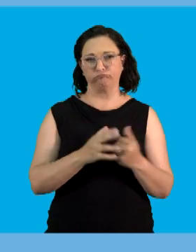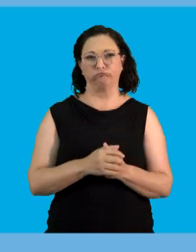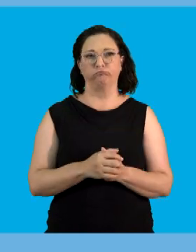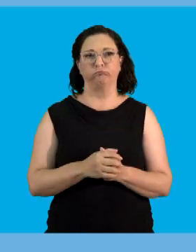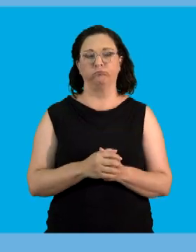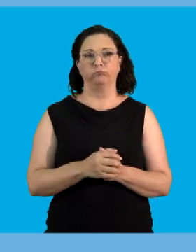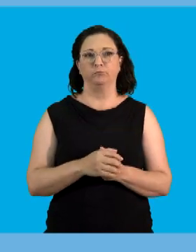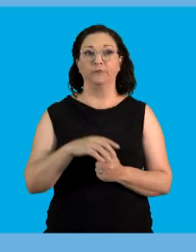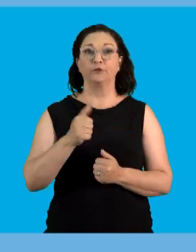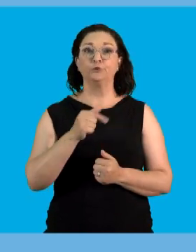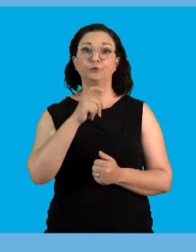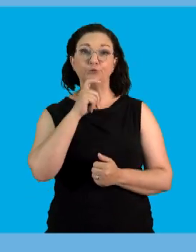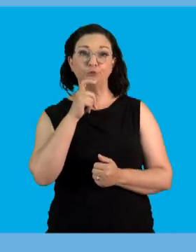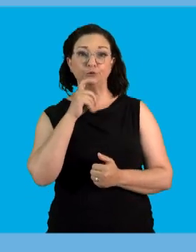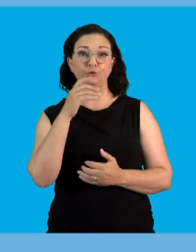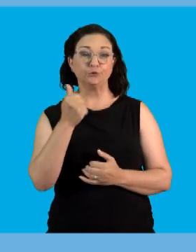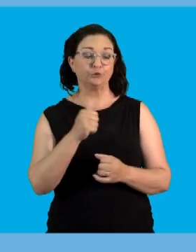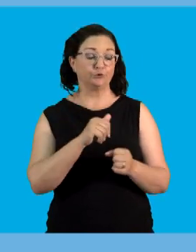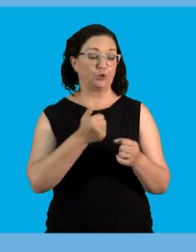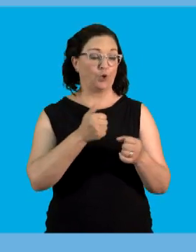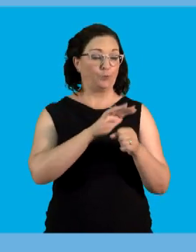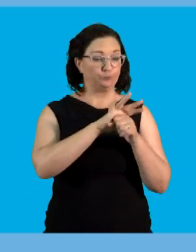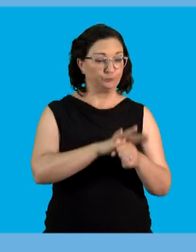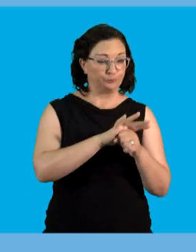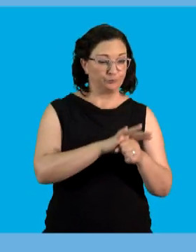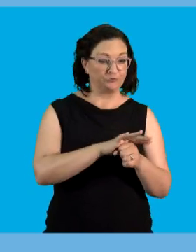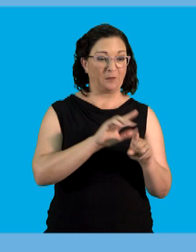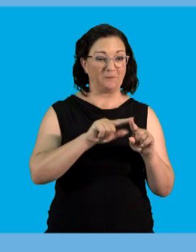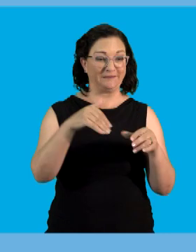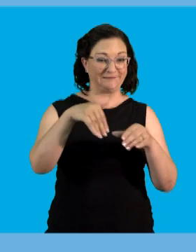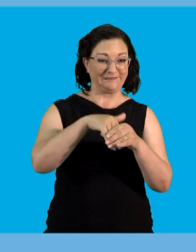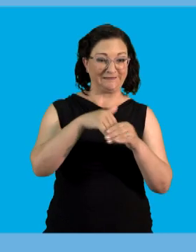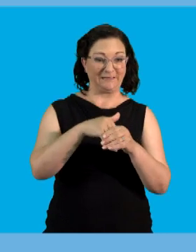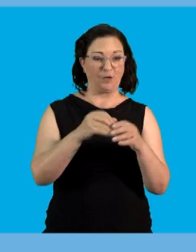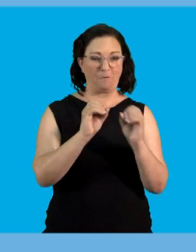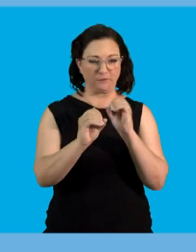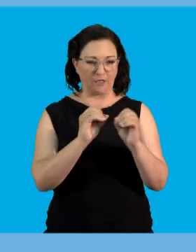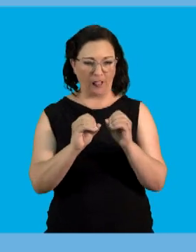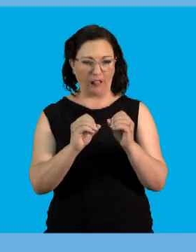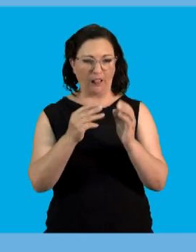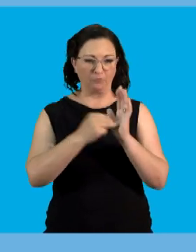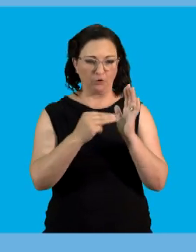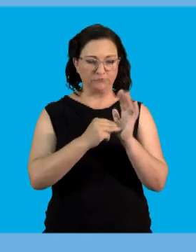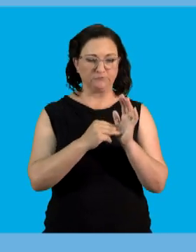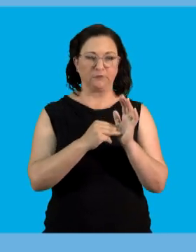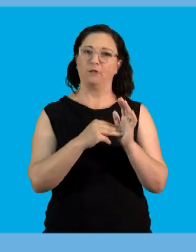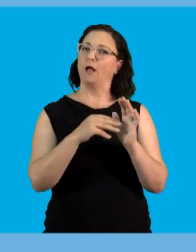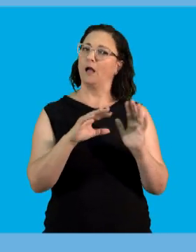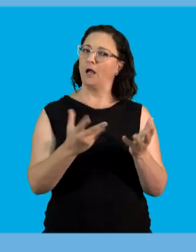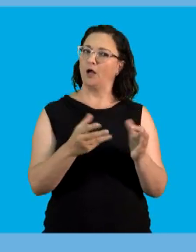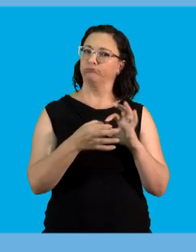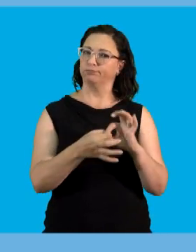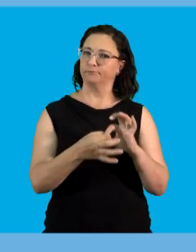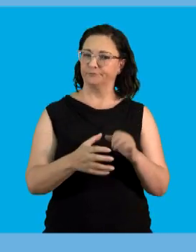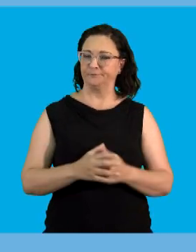we need to also be able to use pressure and find out how does it relate to the particle model of matter. So how does pressure relate to